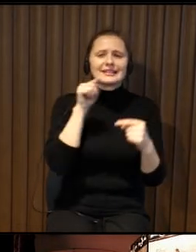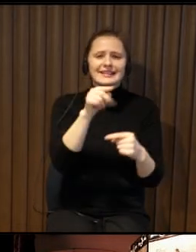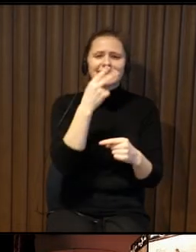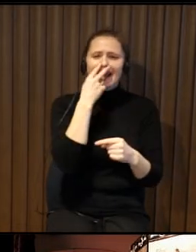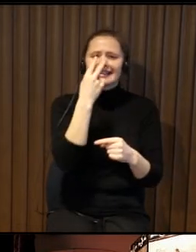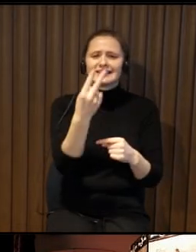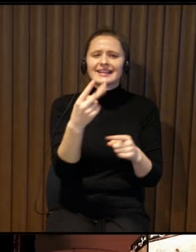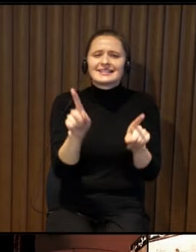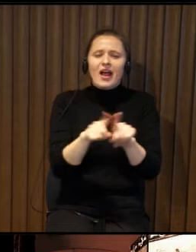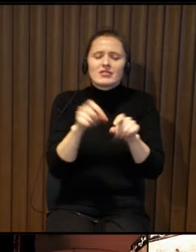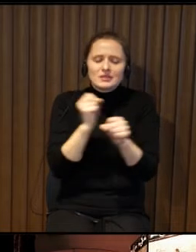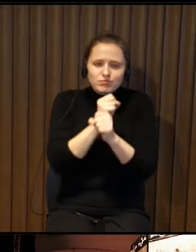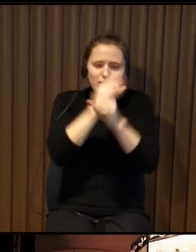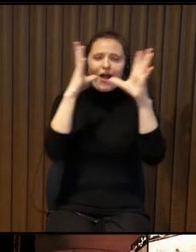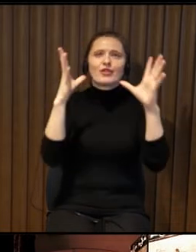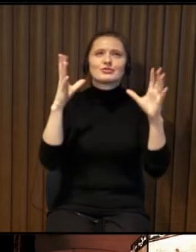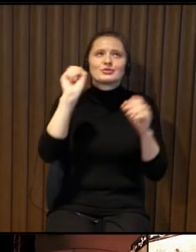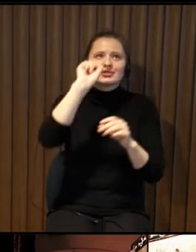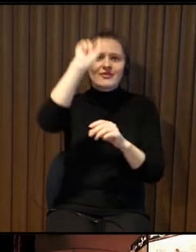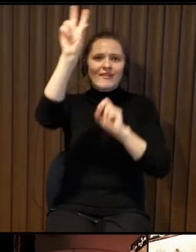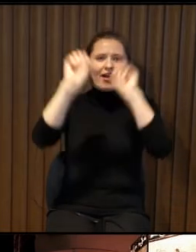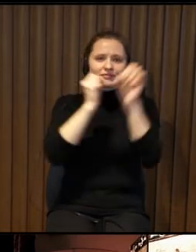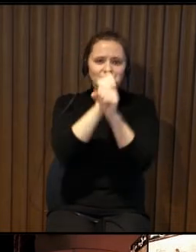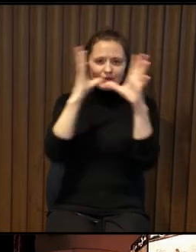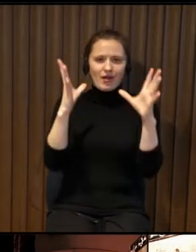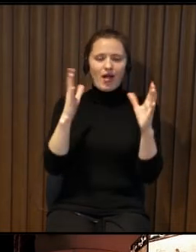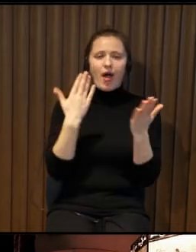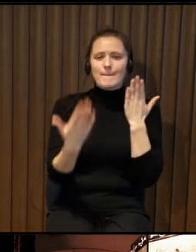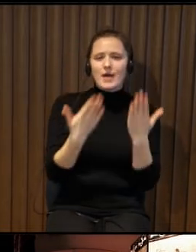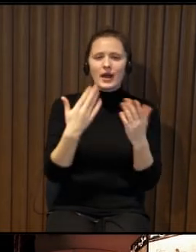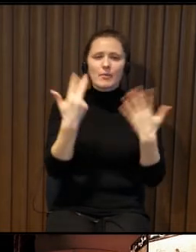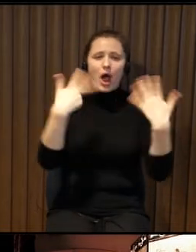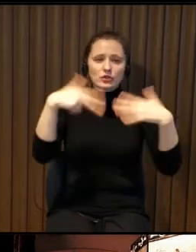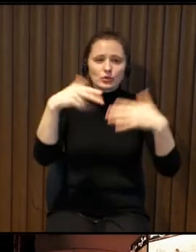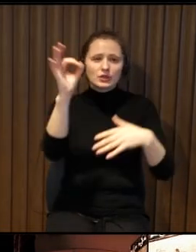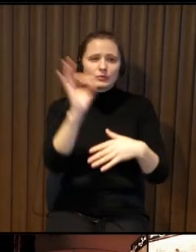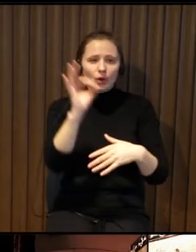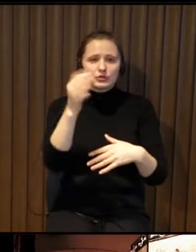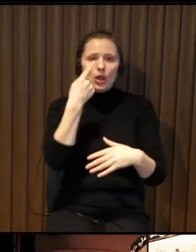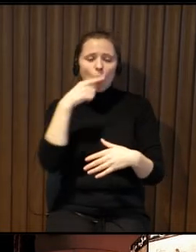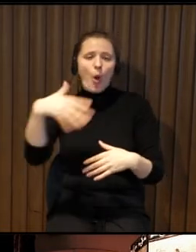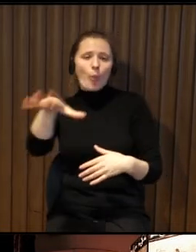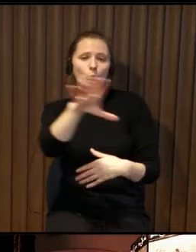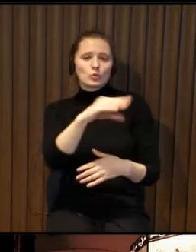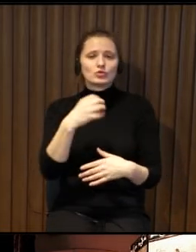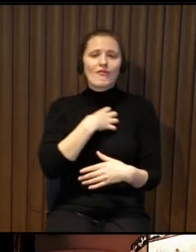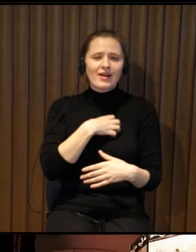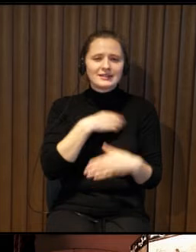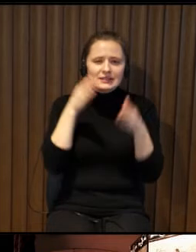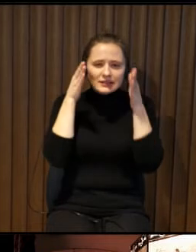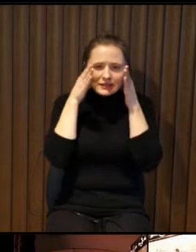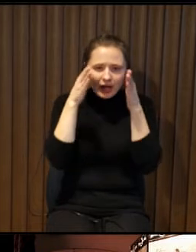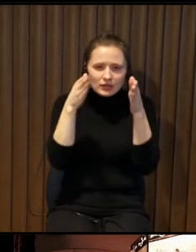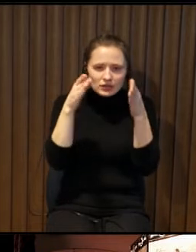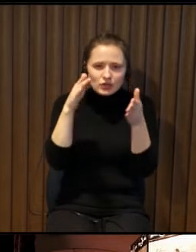80% of the needs are clustered in the middle, taking up 20% of the space. The remaining 20% of the needs occupy